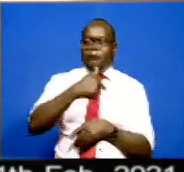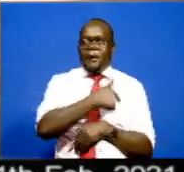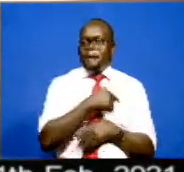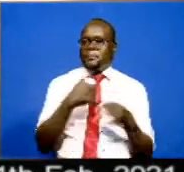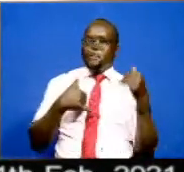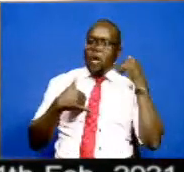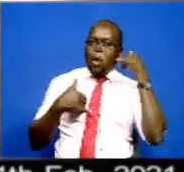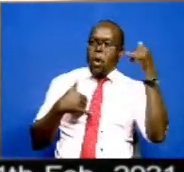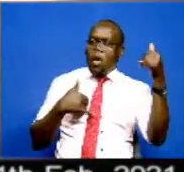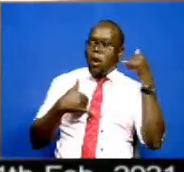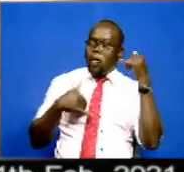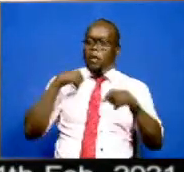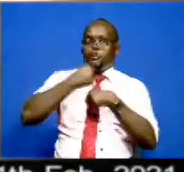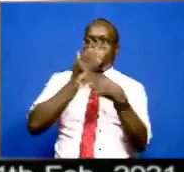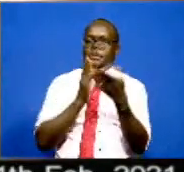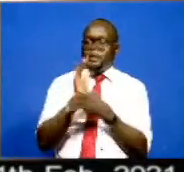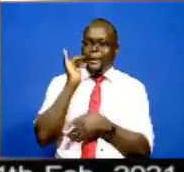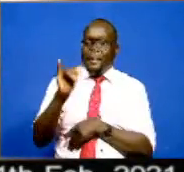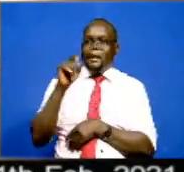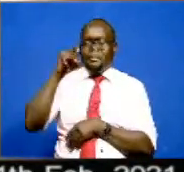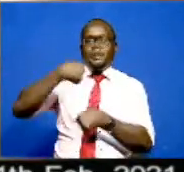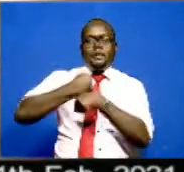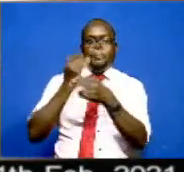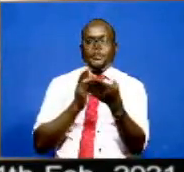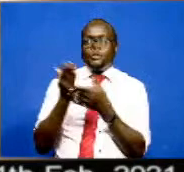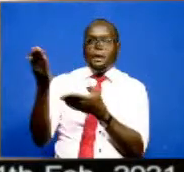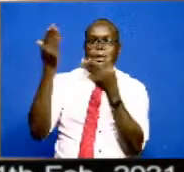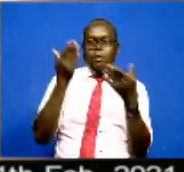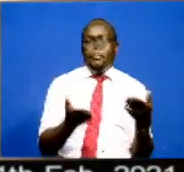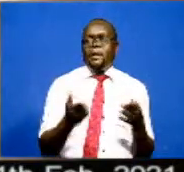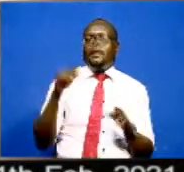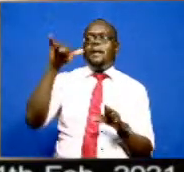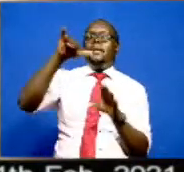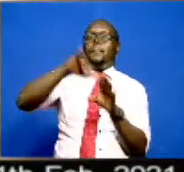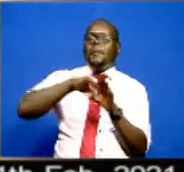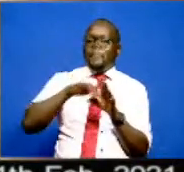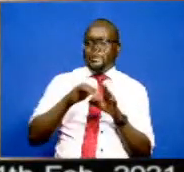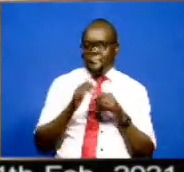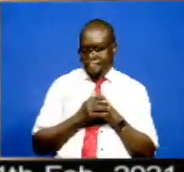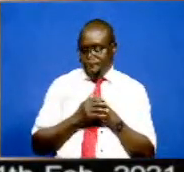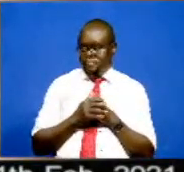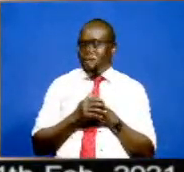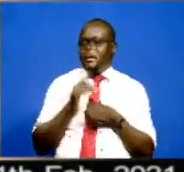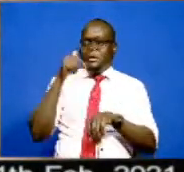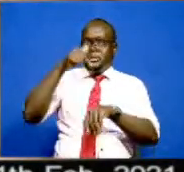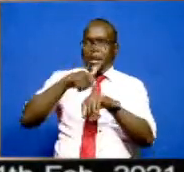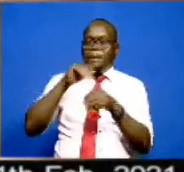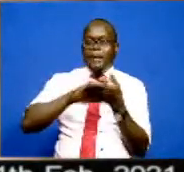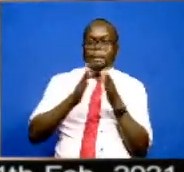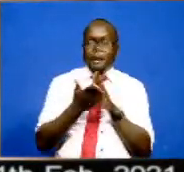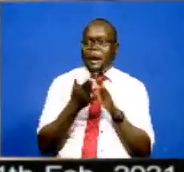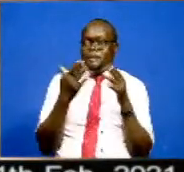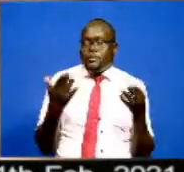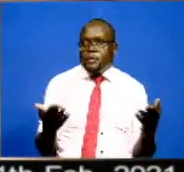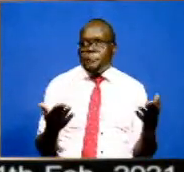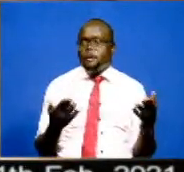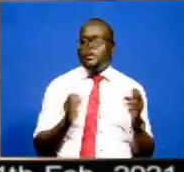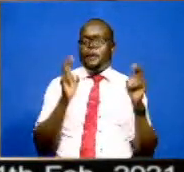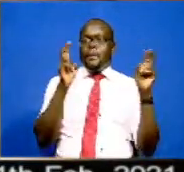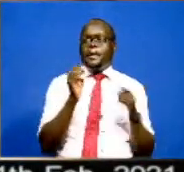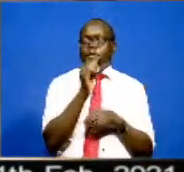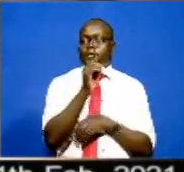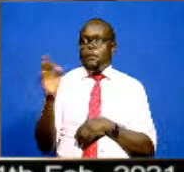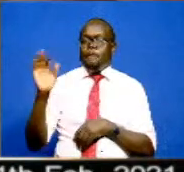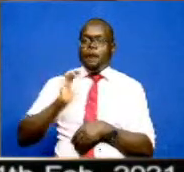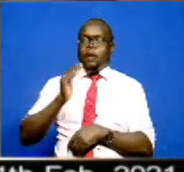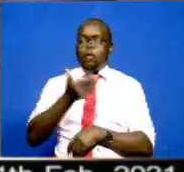calls to make sure that we really put in place. And Honourable Speaker, when it comes to, Honourable Speaker, the issue of